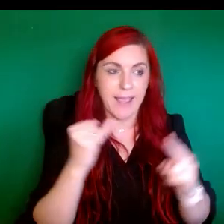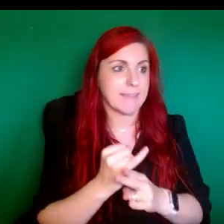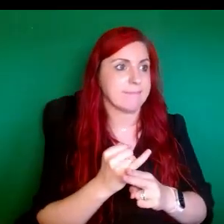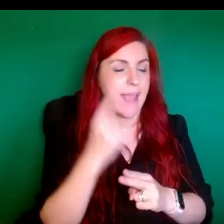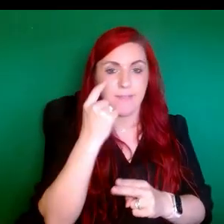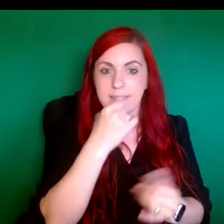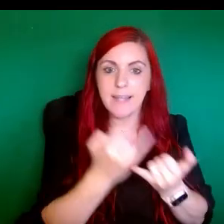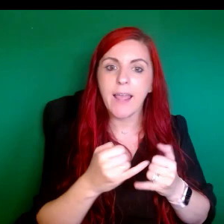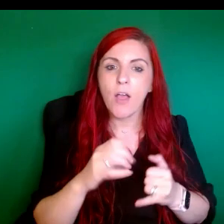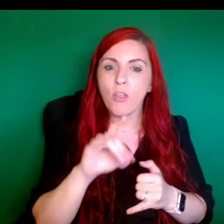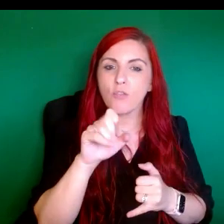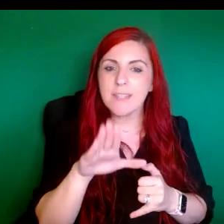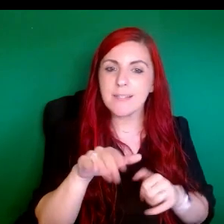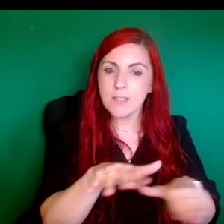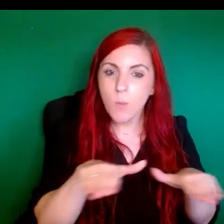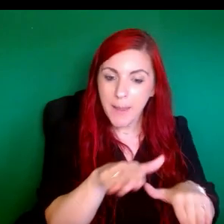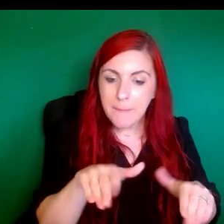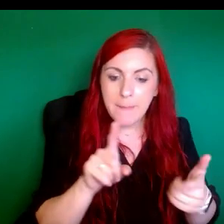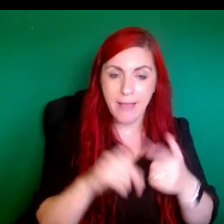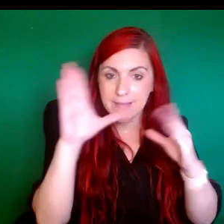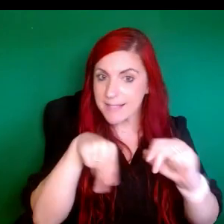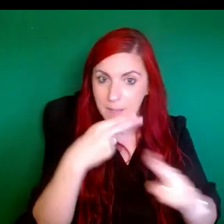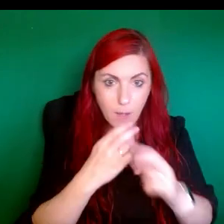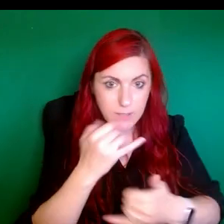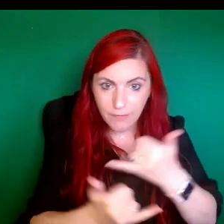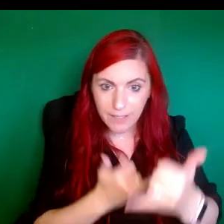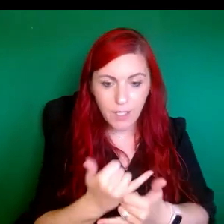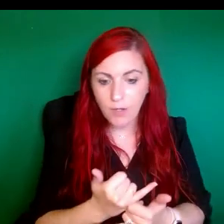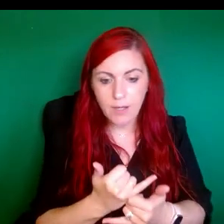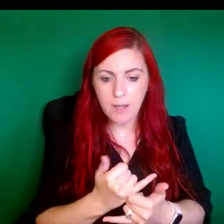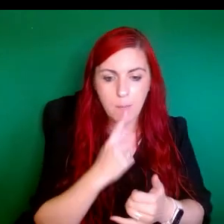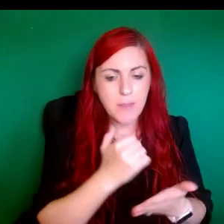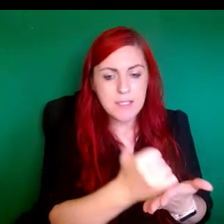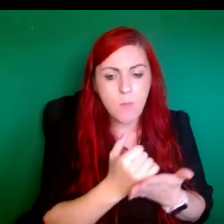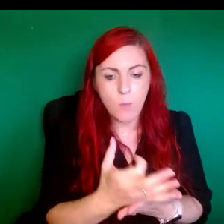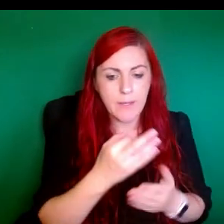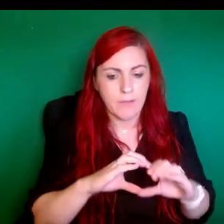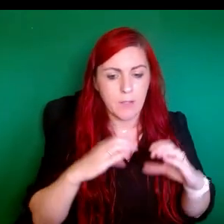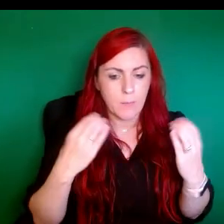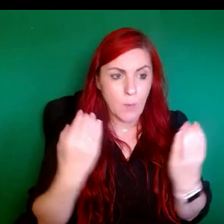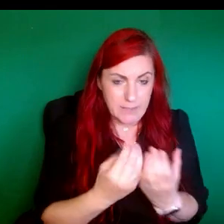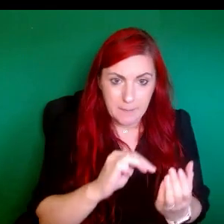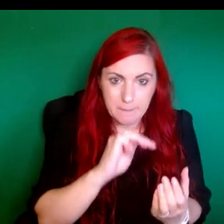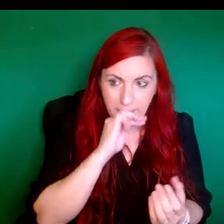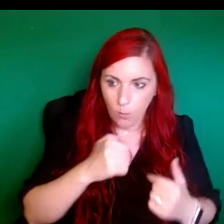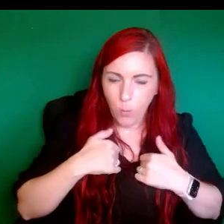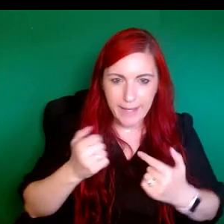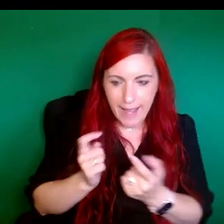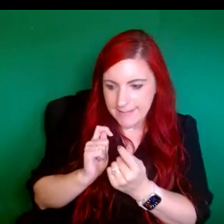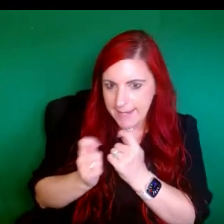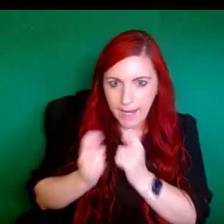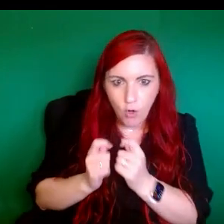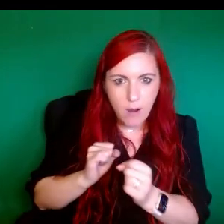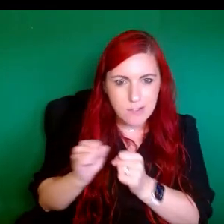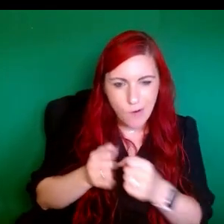each year. The support that we get from the community really enables us to tailor the services we provide to each individual, and